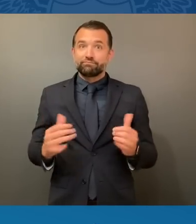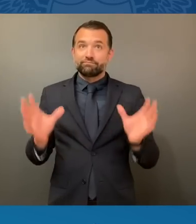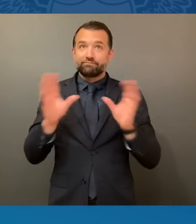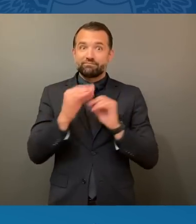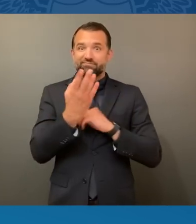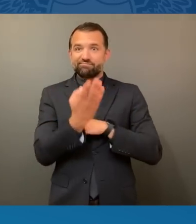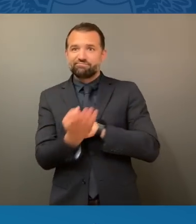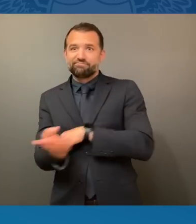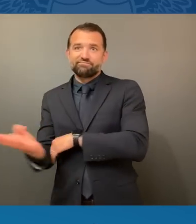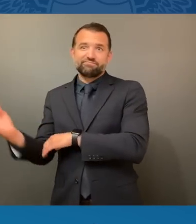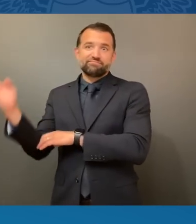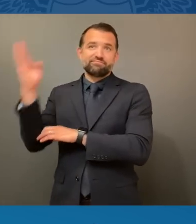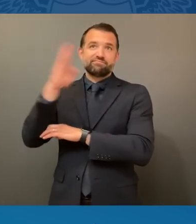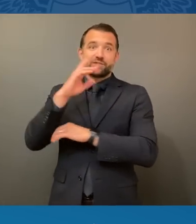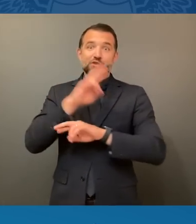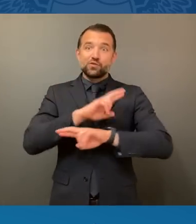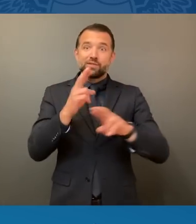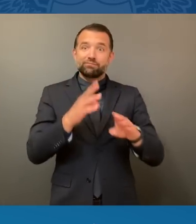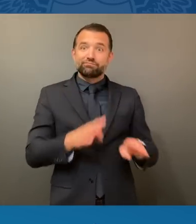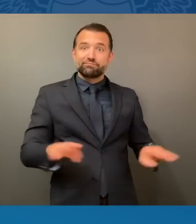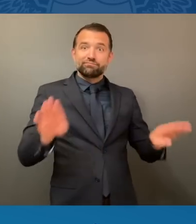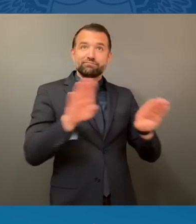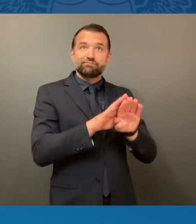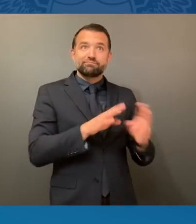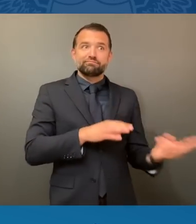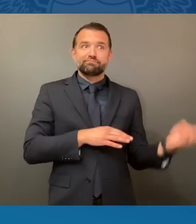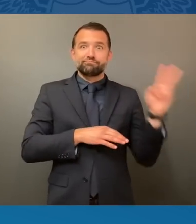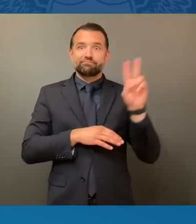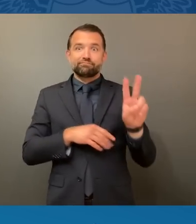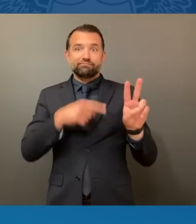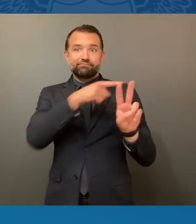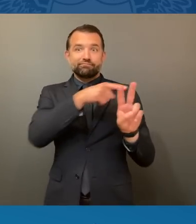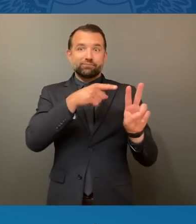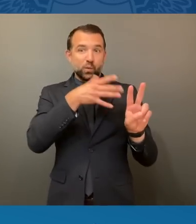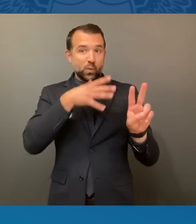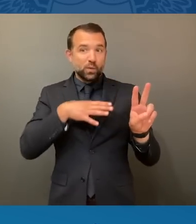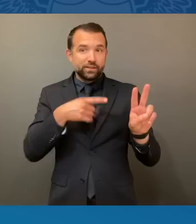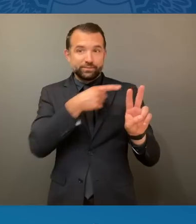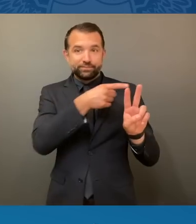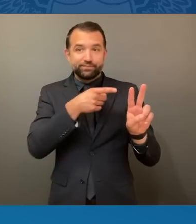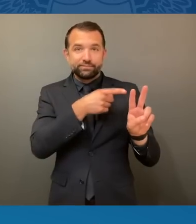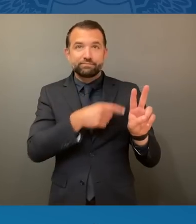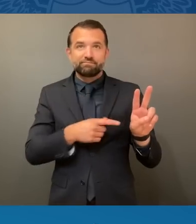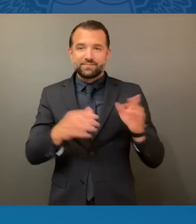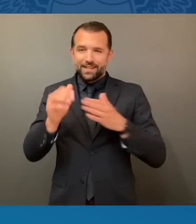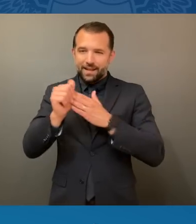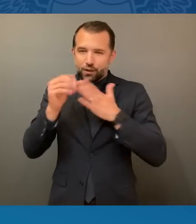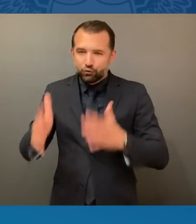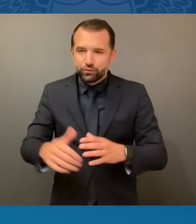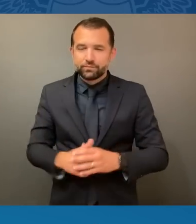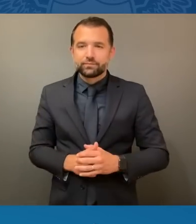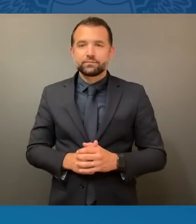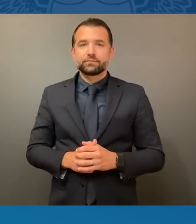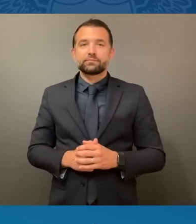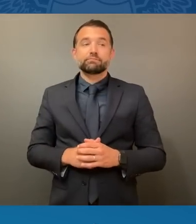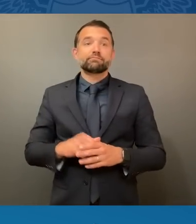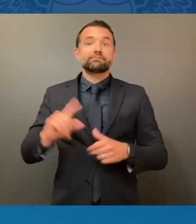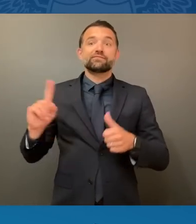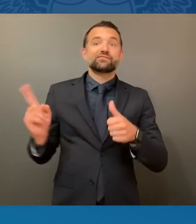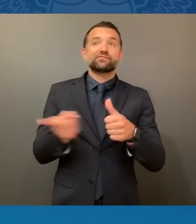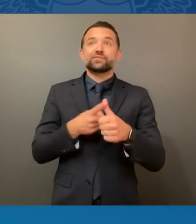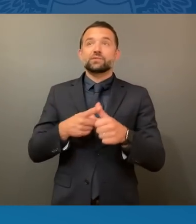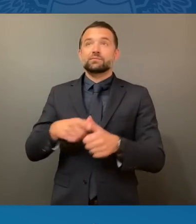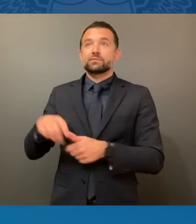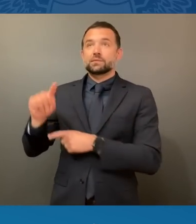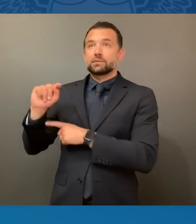we're going to be joined by two women again, leaders. The first, Tashonda